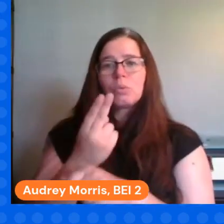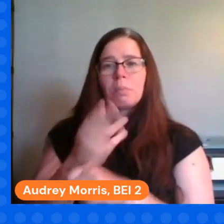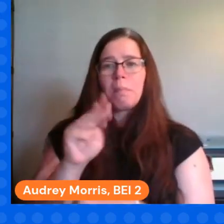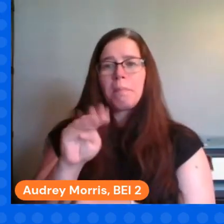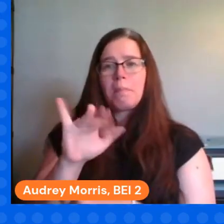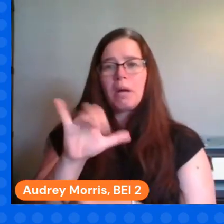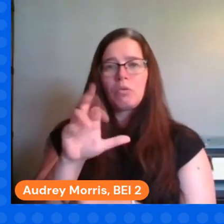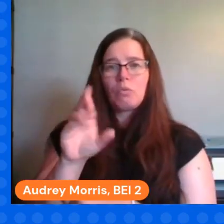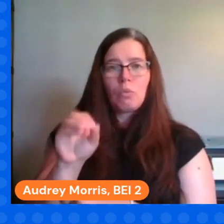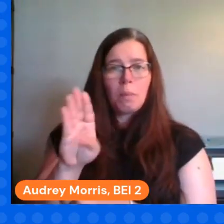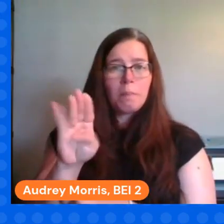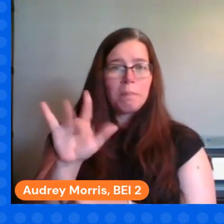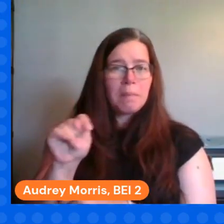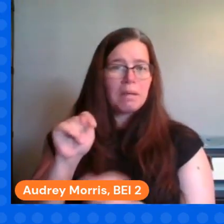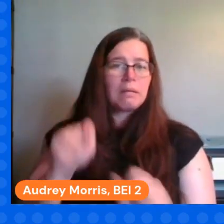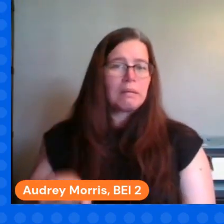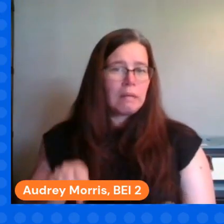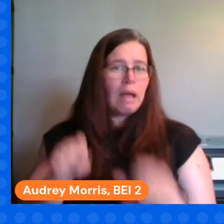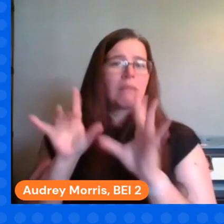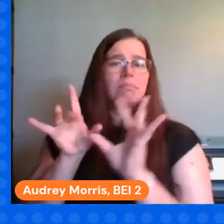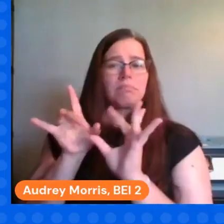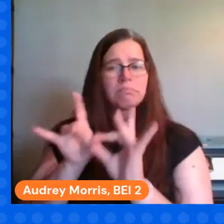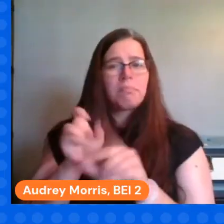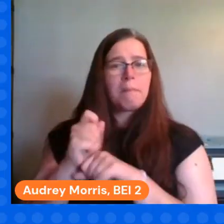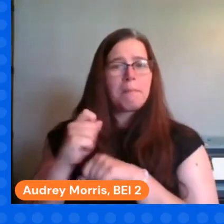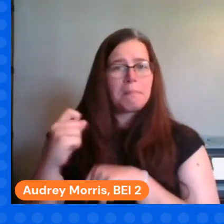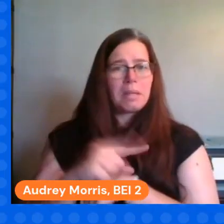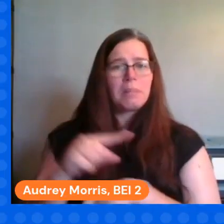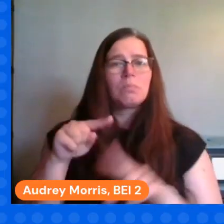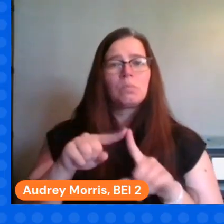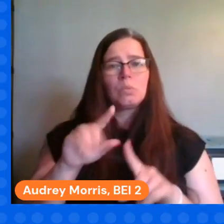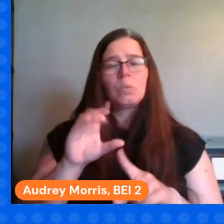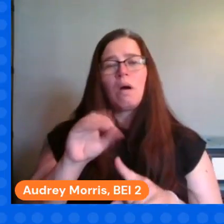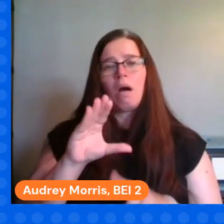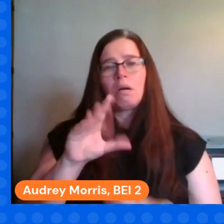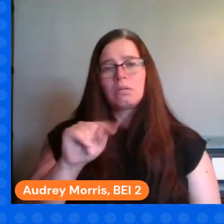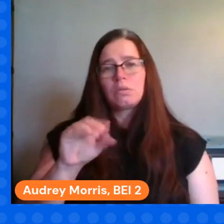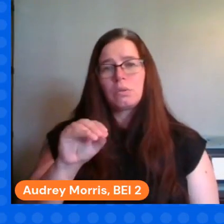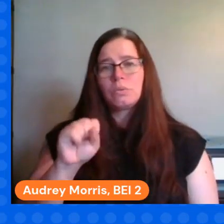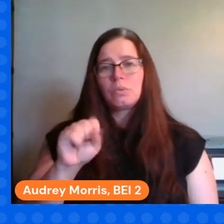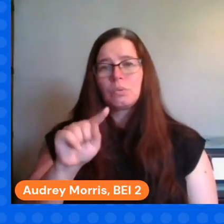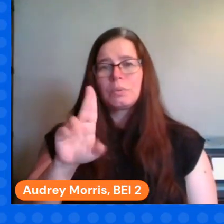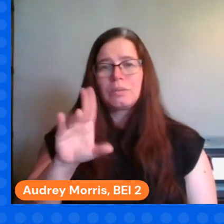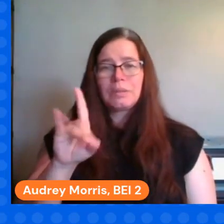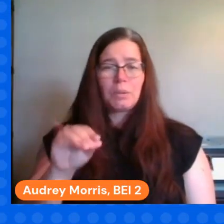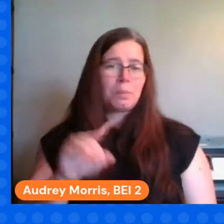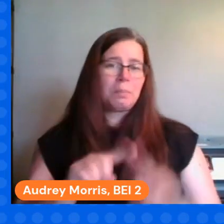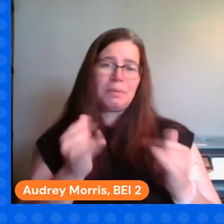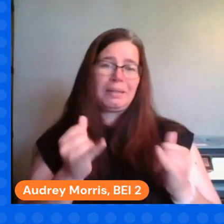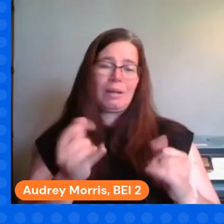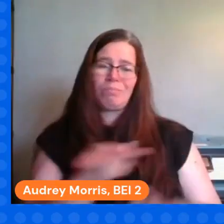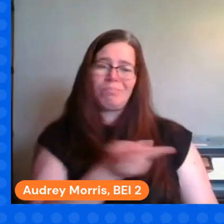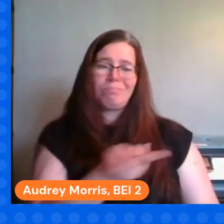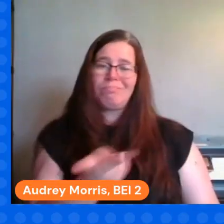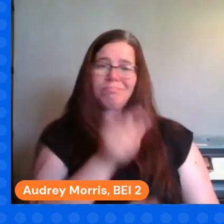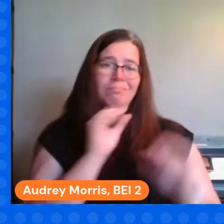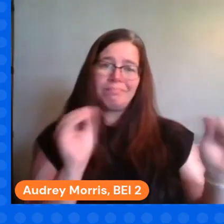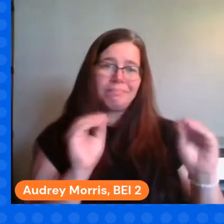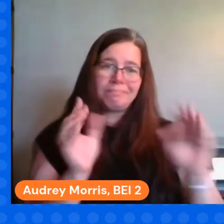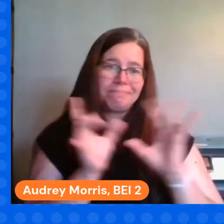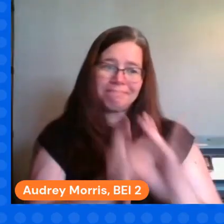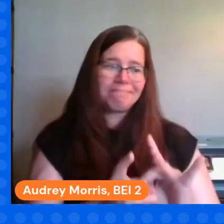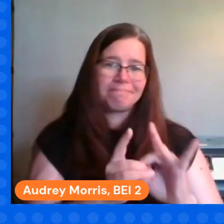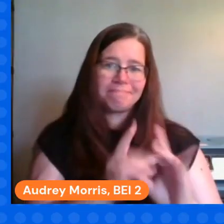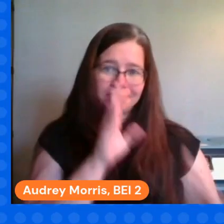OctoStudio. But as of right now, no direct connection between Scratch and OctoStudio. Amazing, yeah. Well, as I said before, someone asked